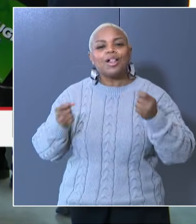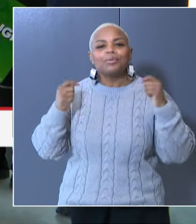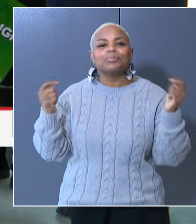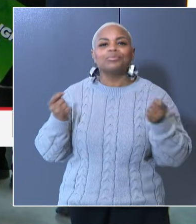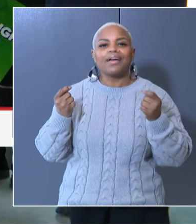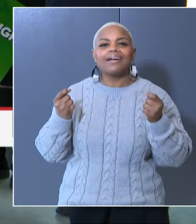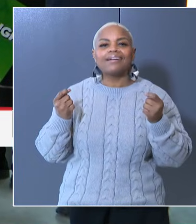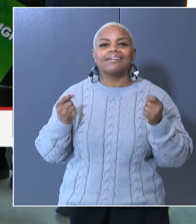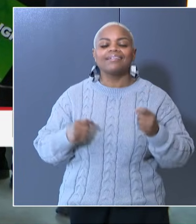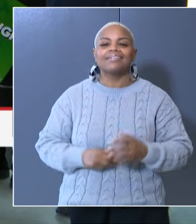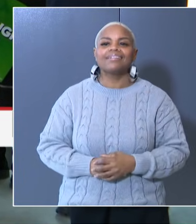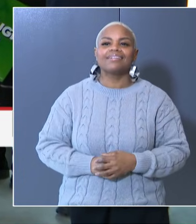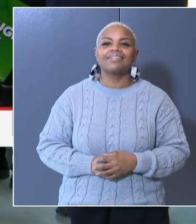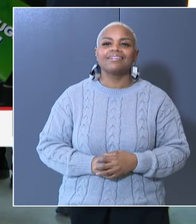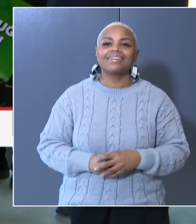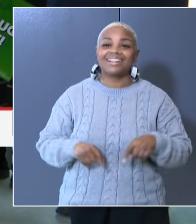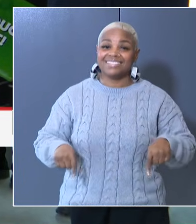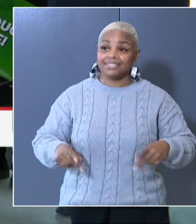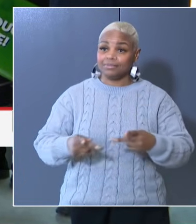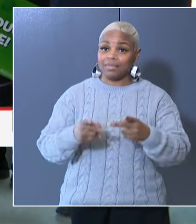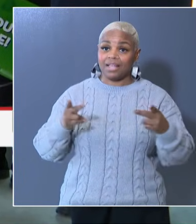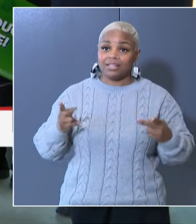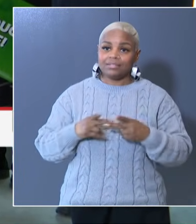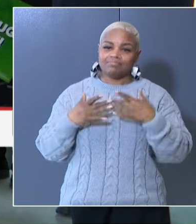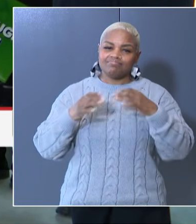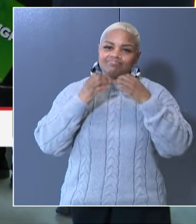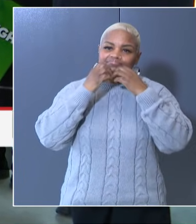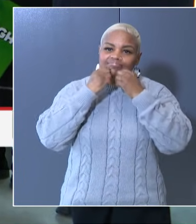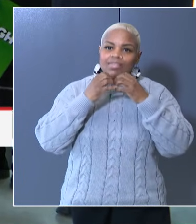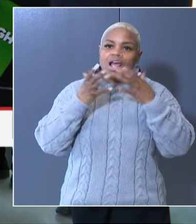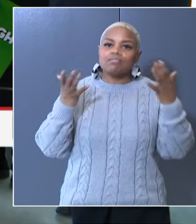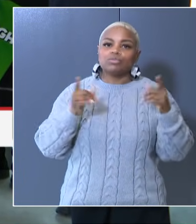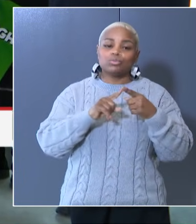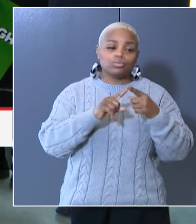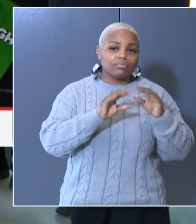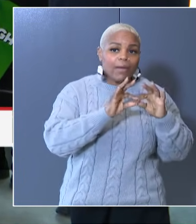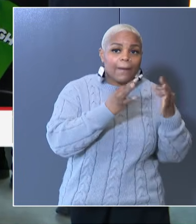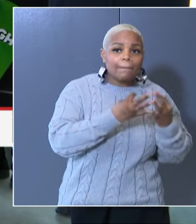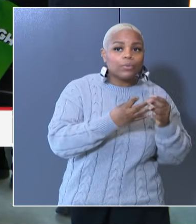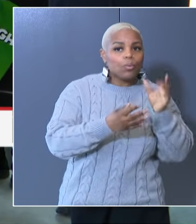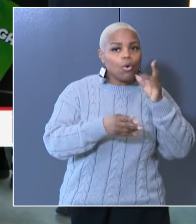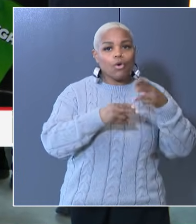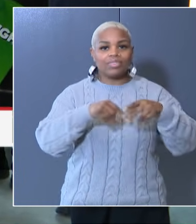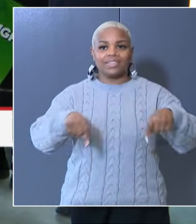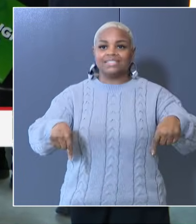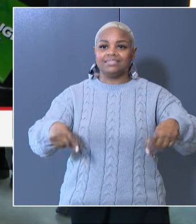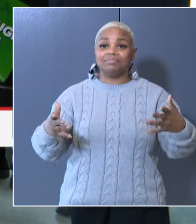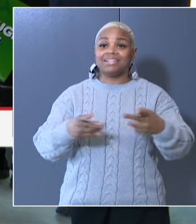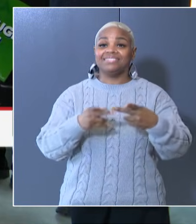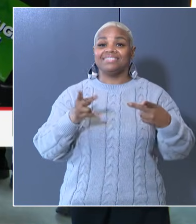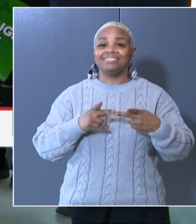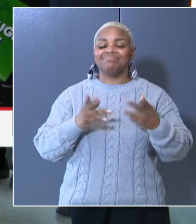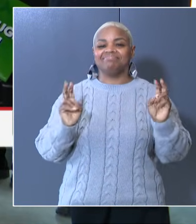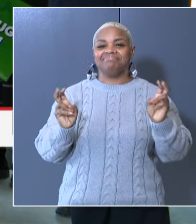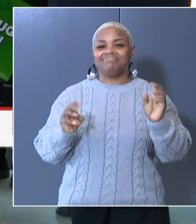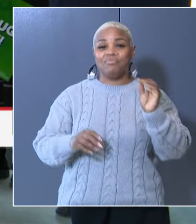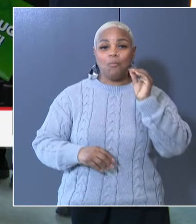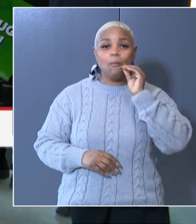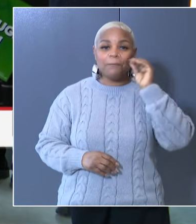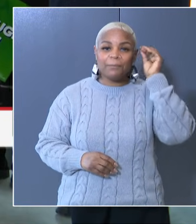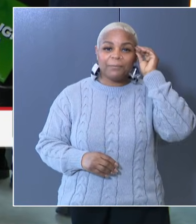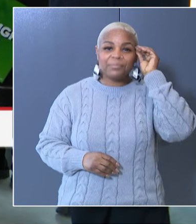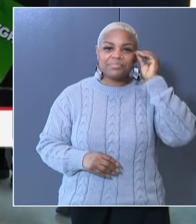this place home, some of which are already here. That is the 18 units of affordable housing that are